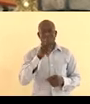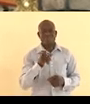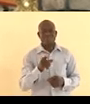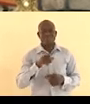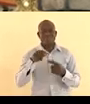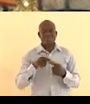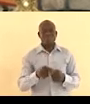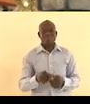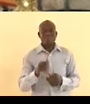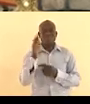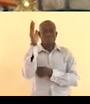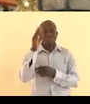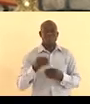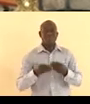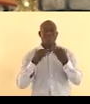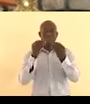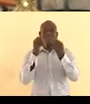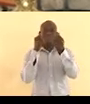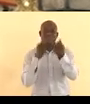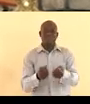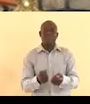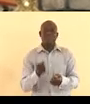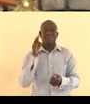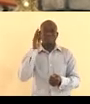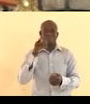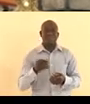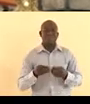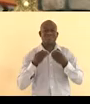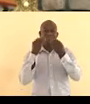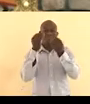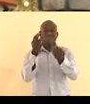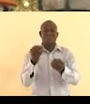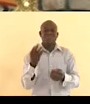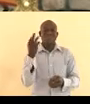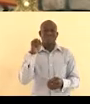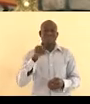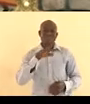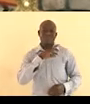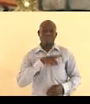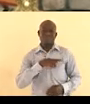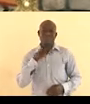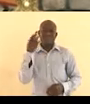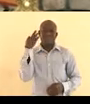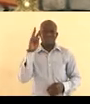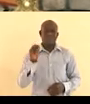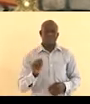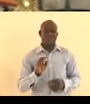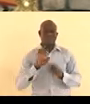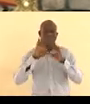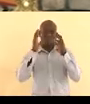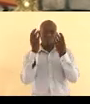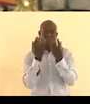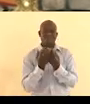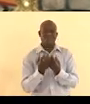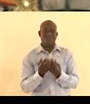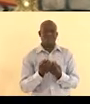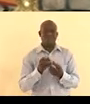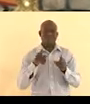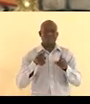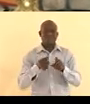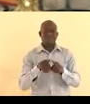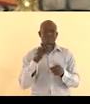Actually, when God gives gifts, he gives them for the benefit of the community. Now,